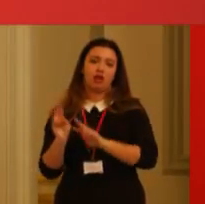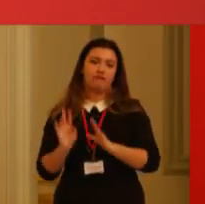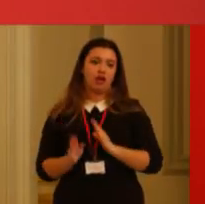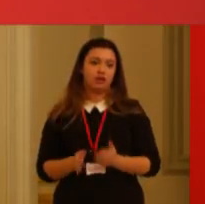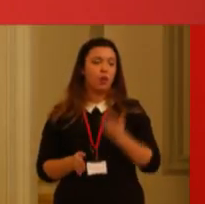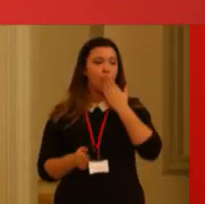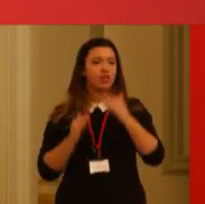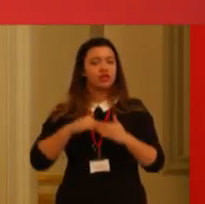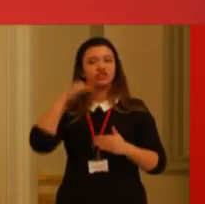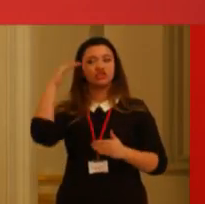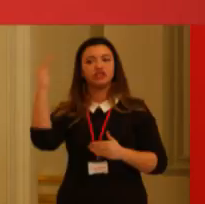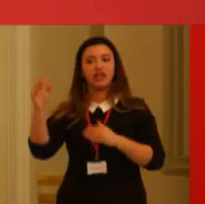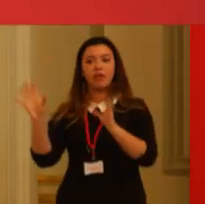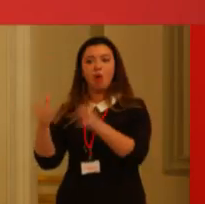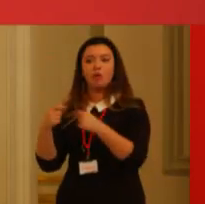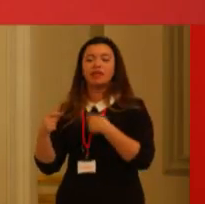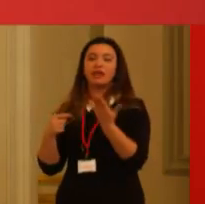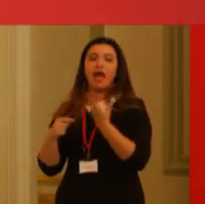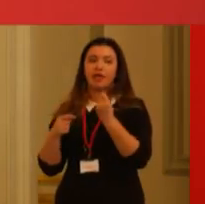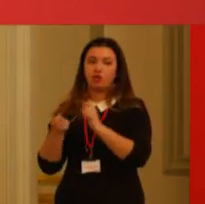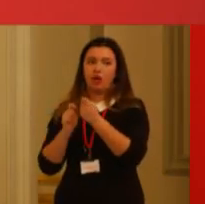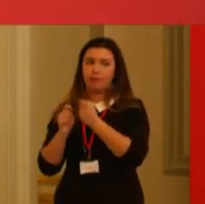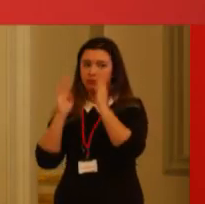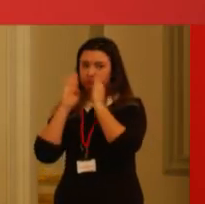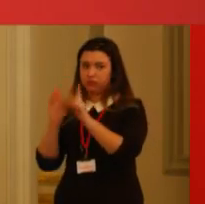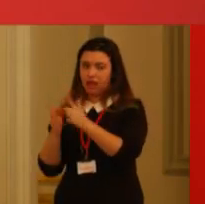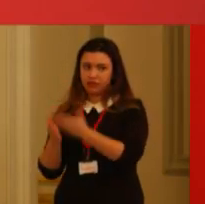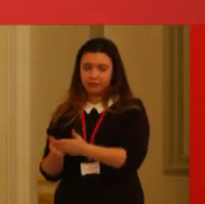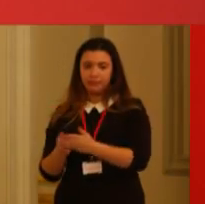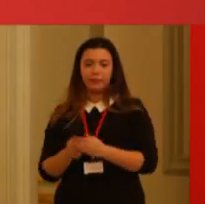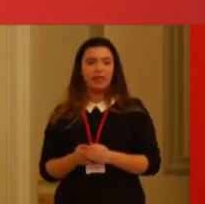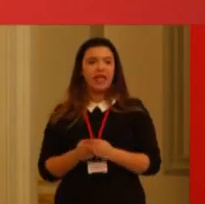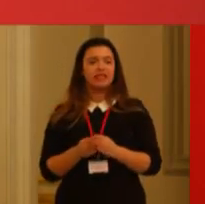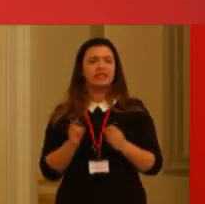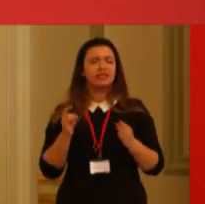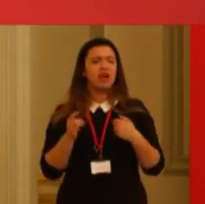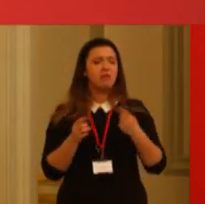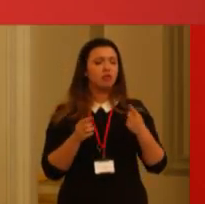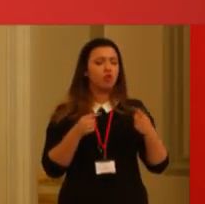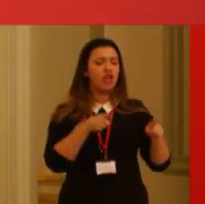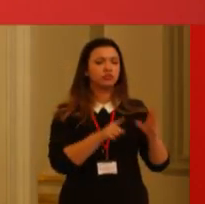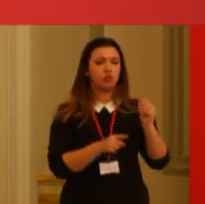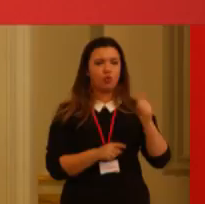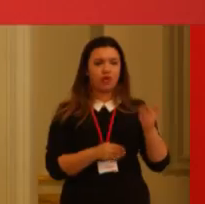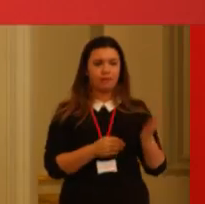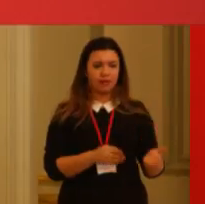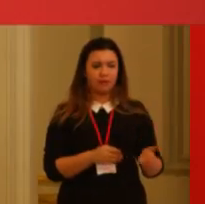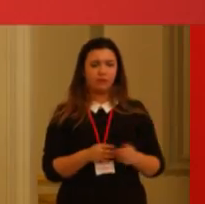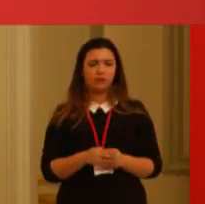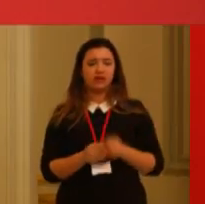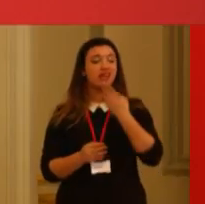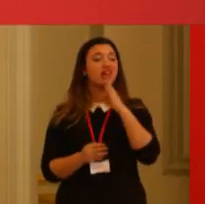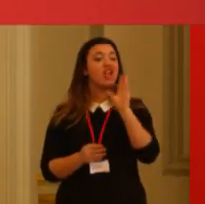There's like such myriad ways and means, and you've got to use domain outside of school really well. You